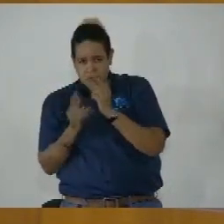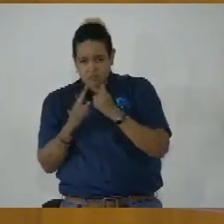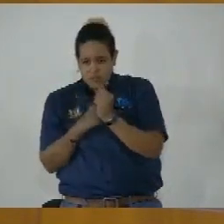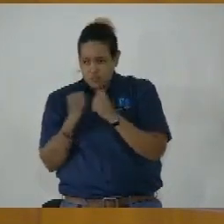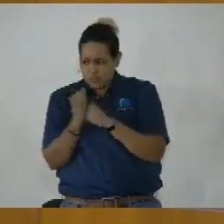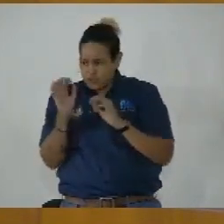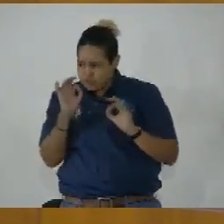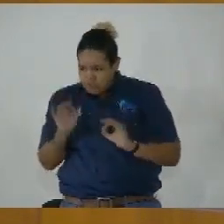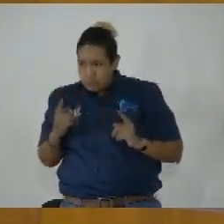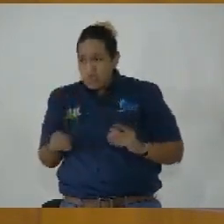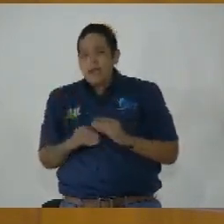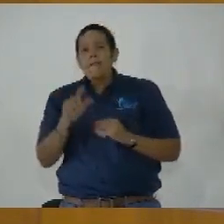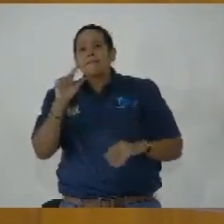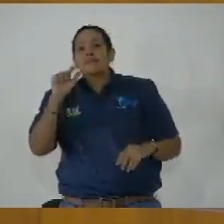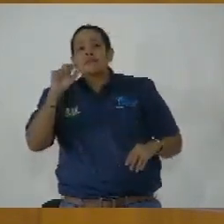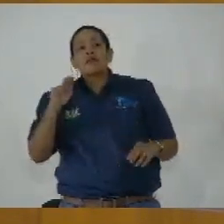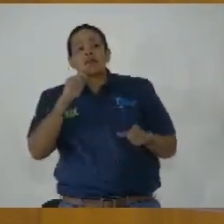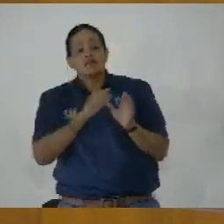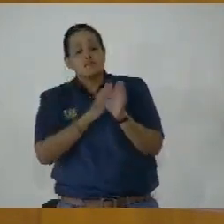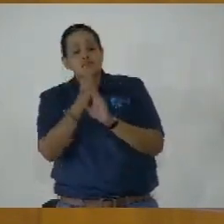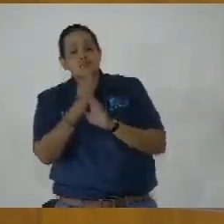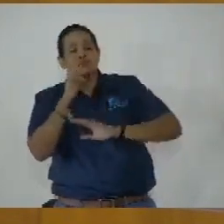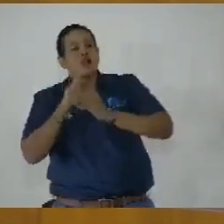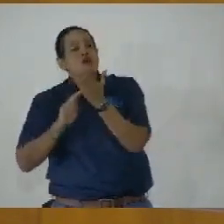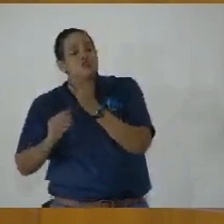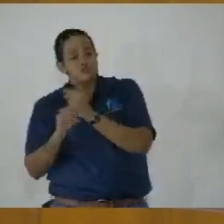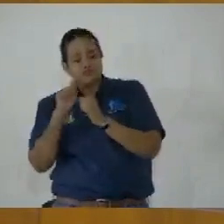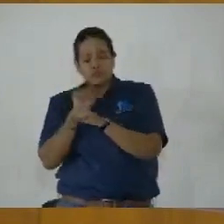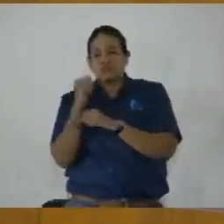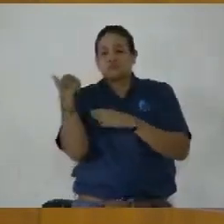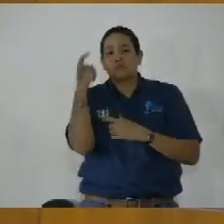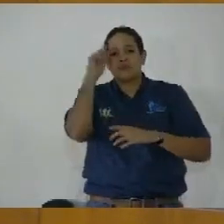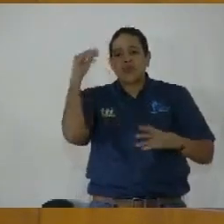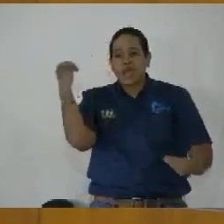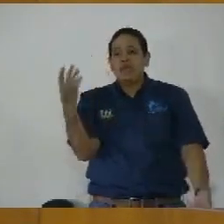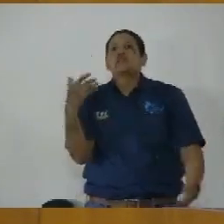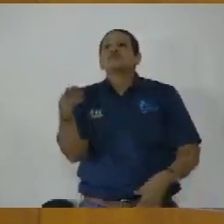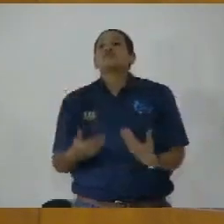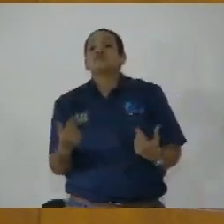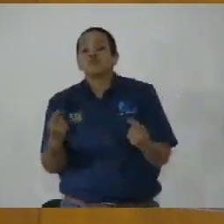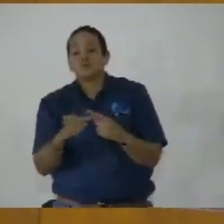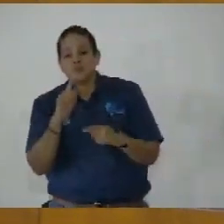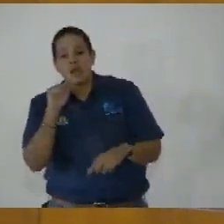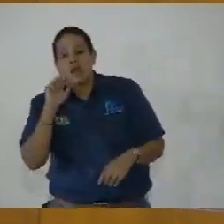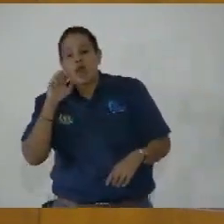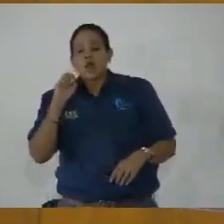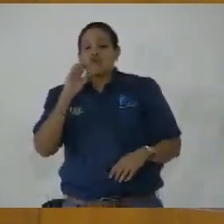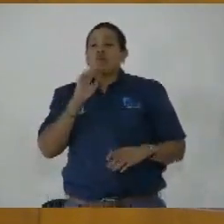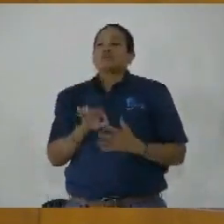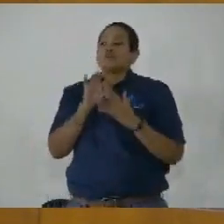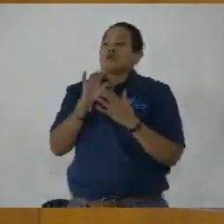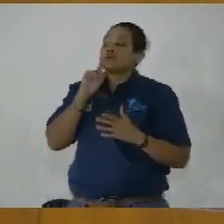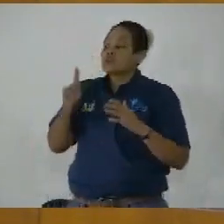integrity. Mogan is the principal contractor responsible for execution, and Accra is the specialist